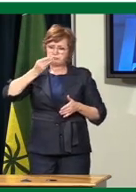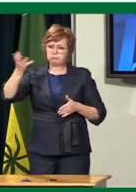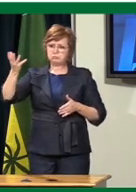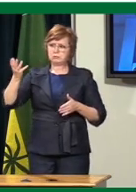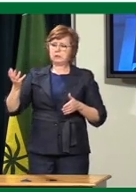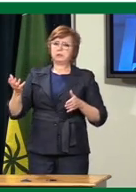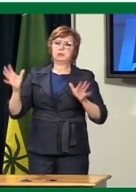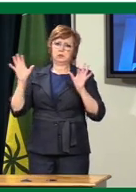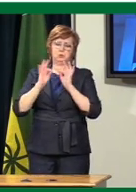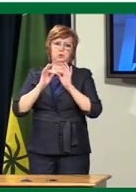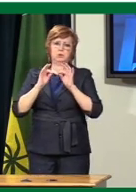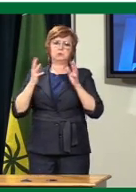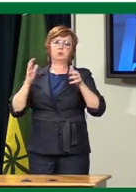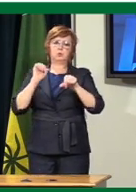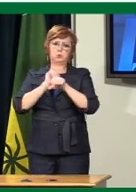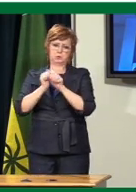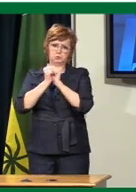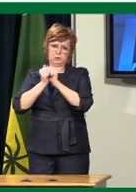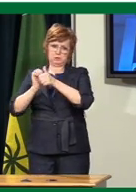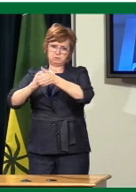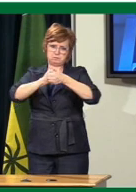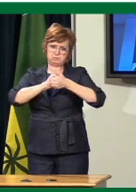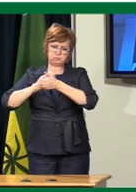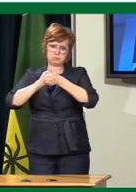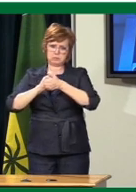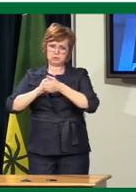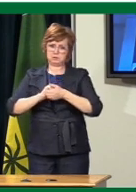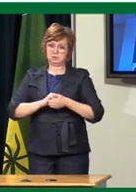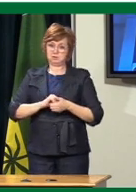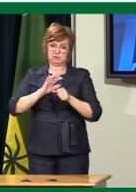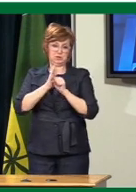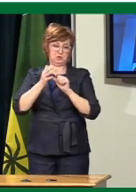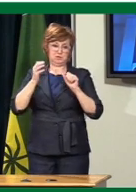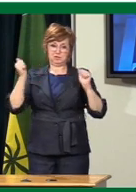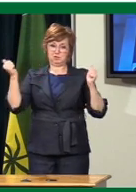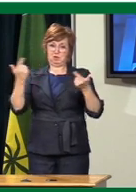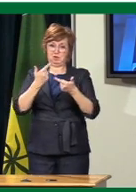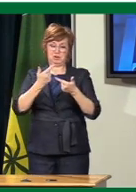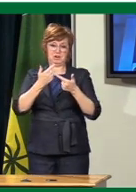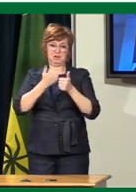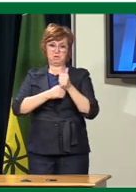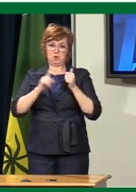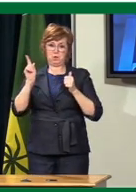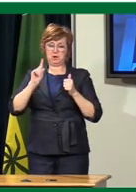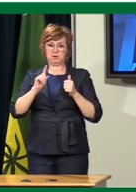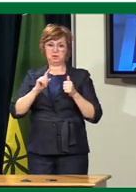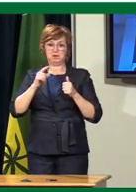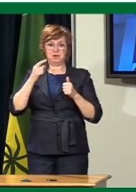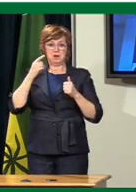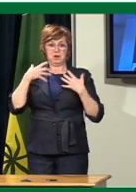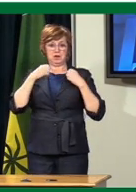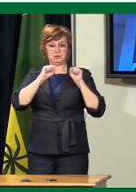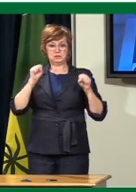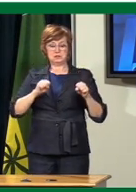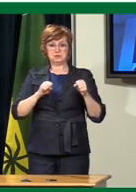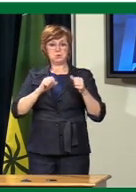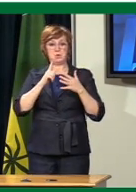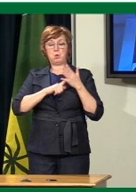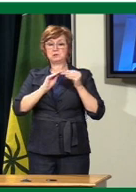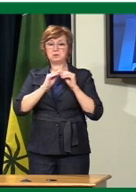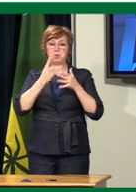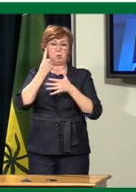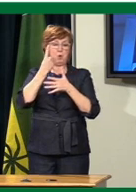work together for the same goal. COVID is everywhere. COVID is job one for us in the healthcare system, and it has to be job number